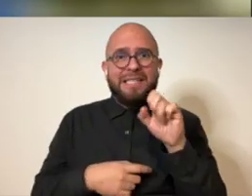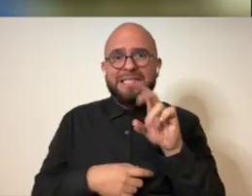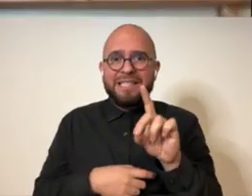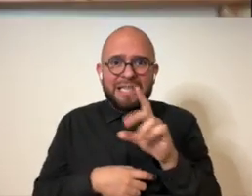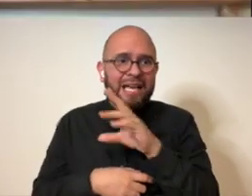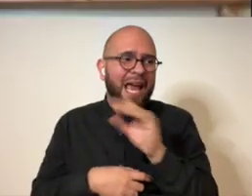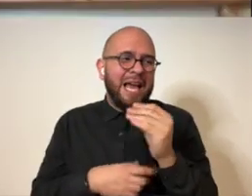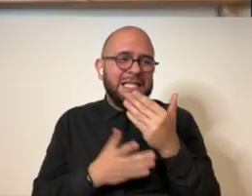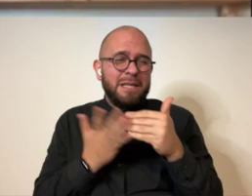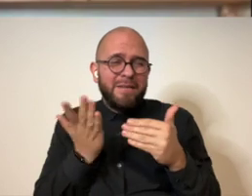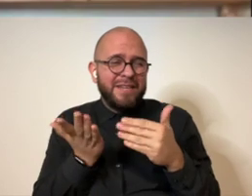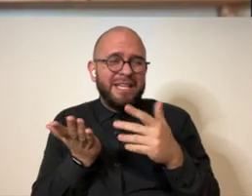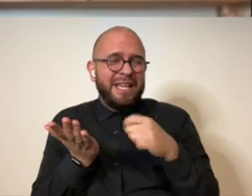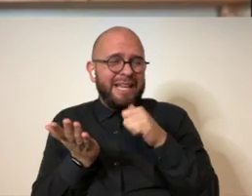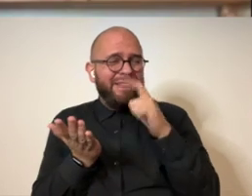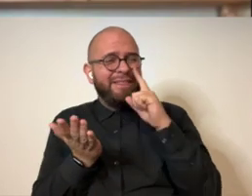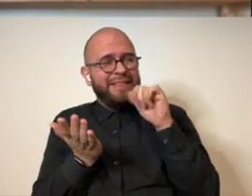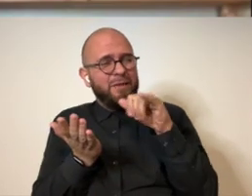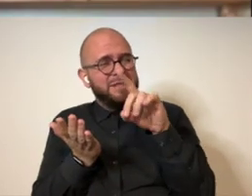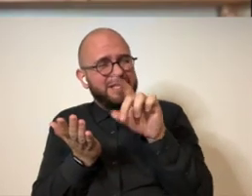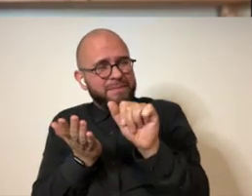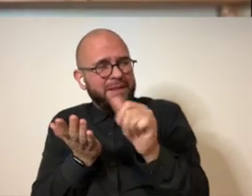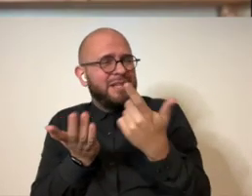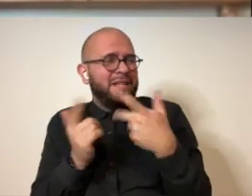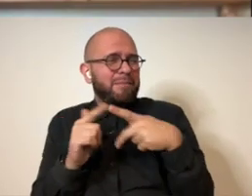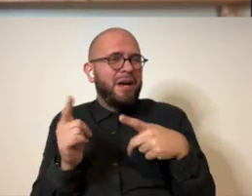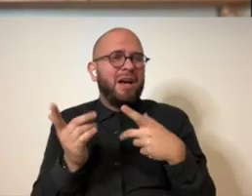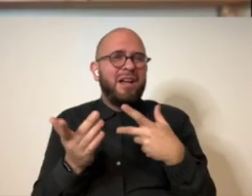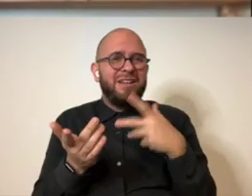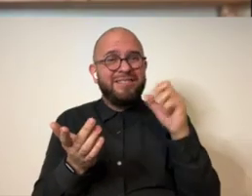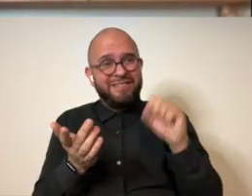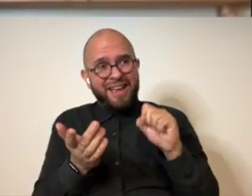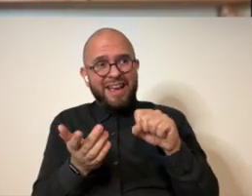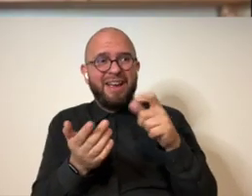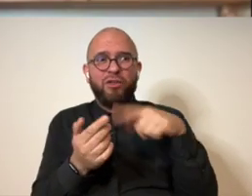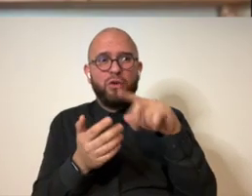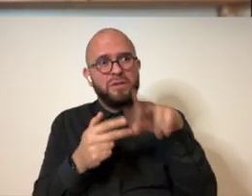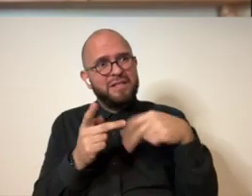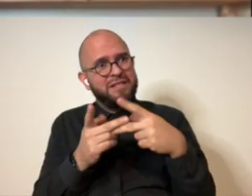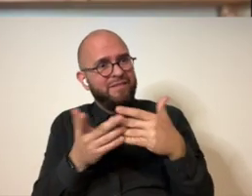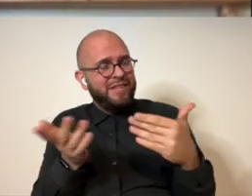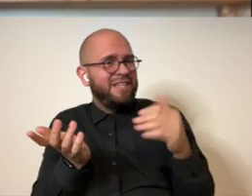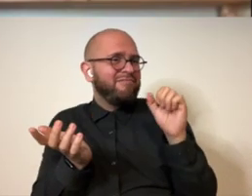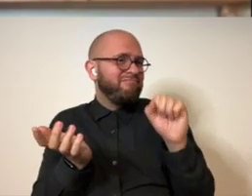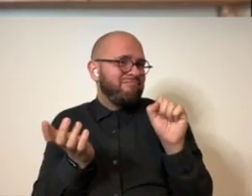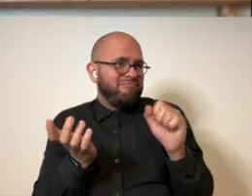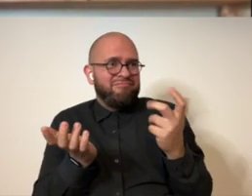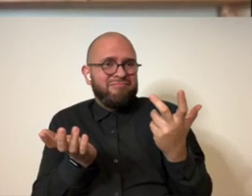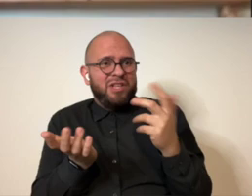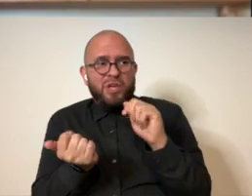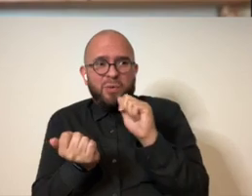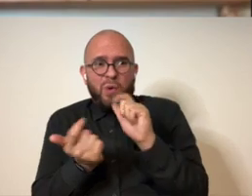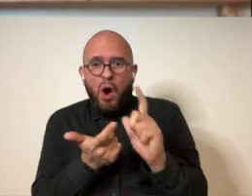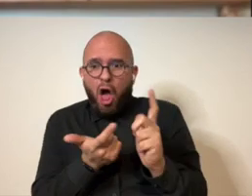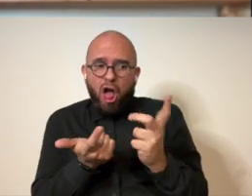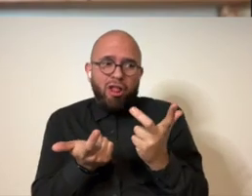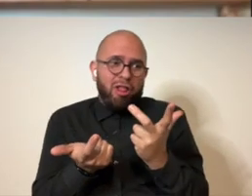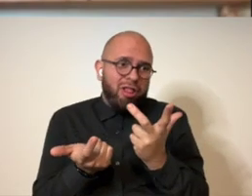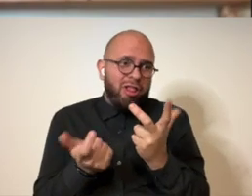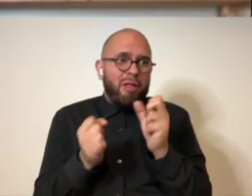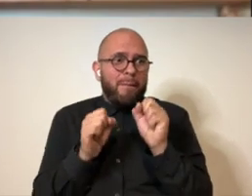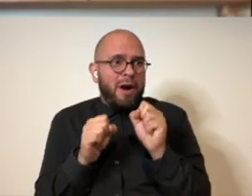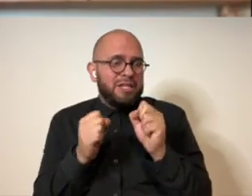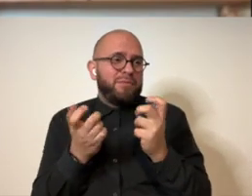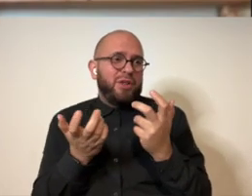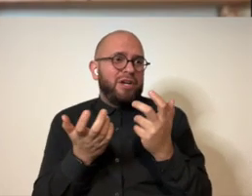bit. Because I have the complex PTSD, and so some of it, I didn't even think it was a disability. But yeah, and those